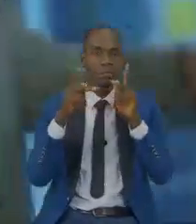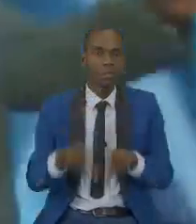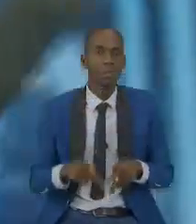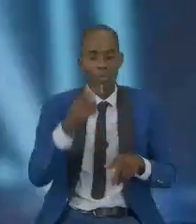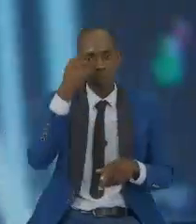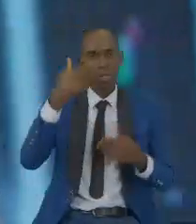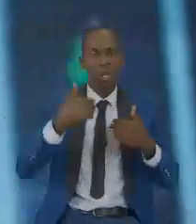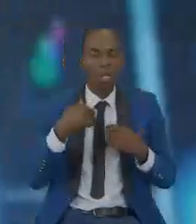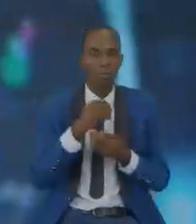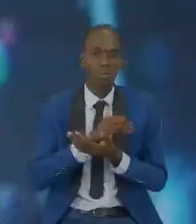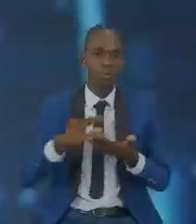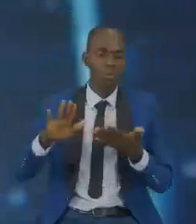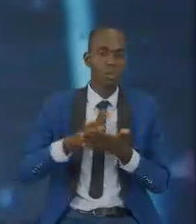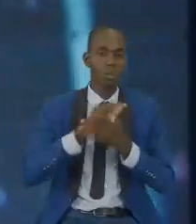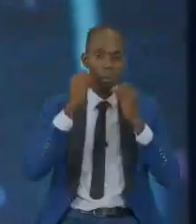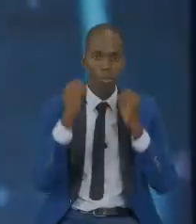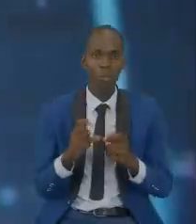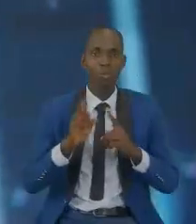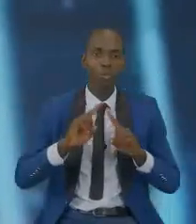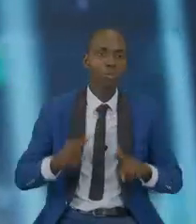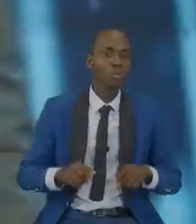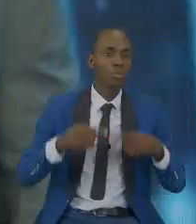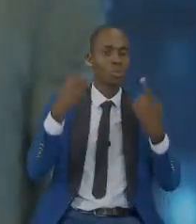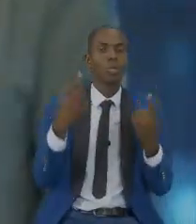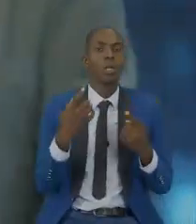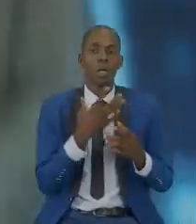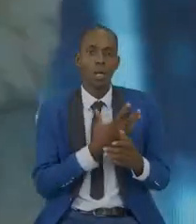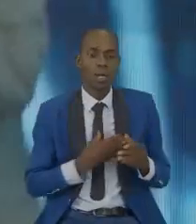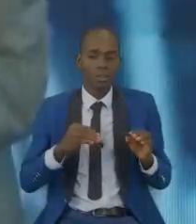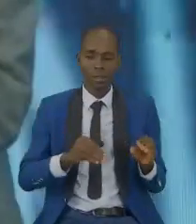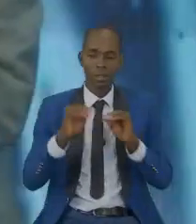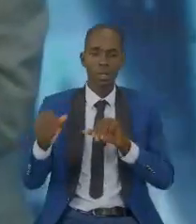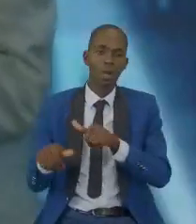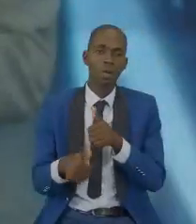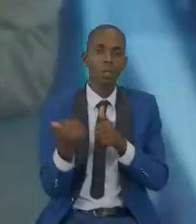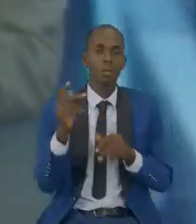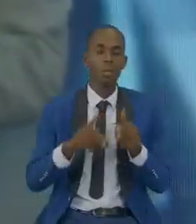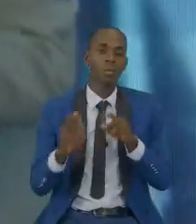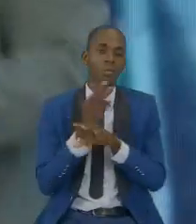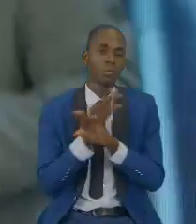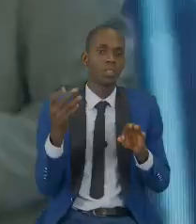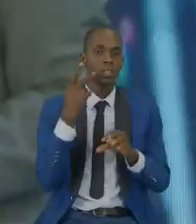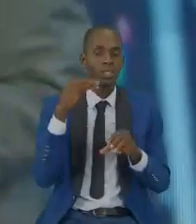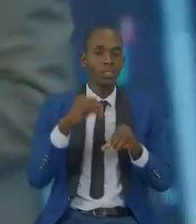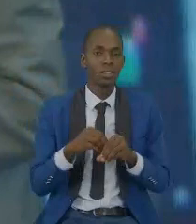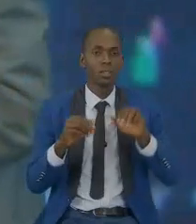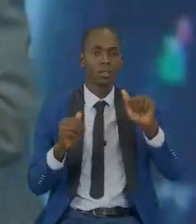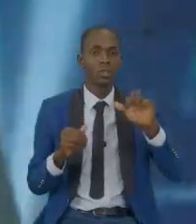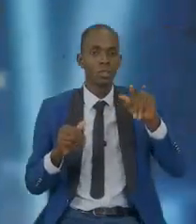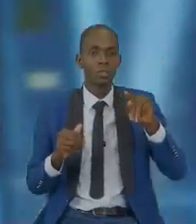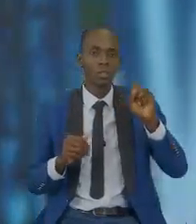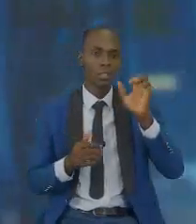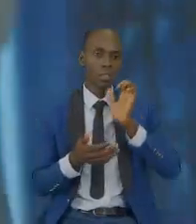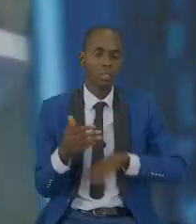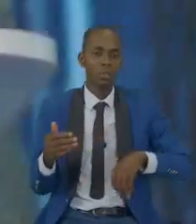power to go and set other people free. Look at chapter 6, and we're looking at verse